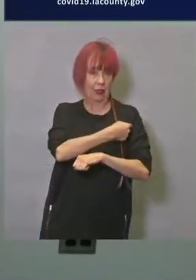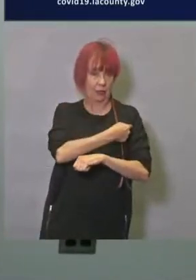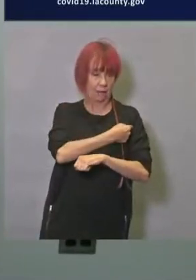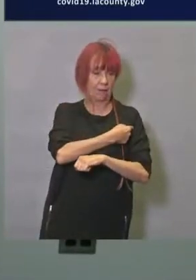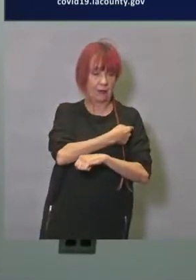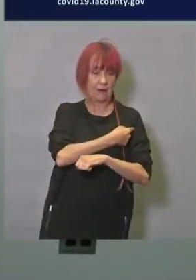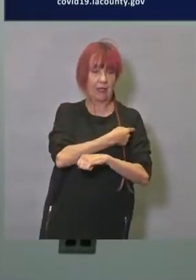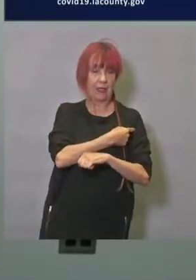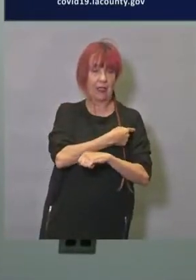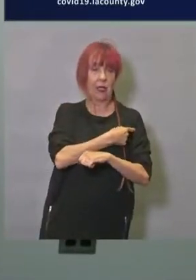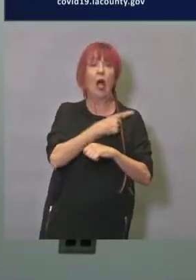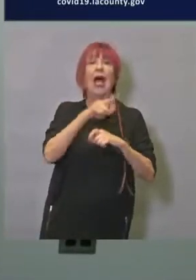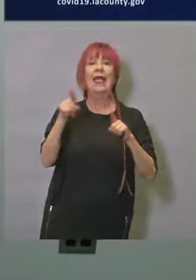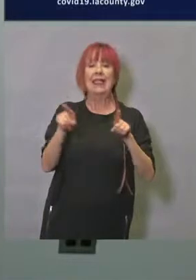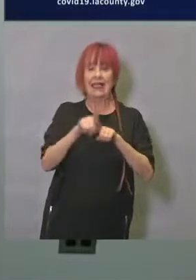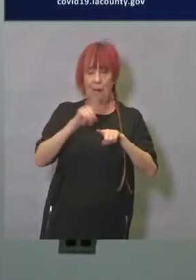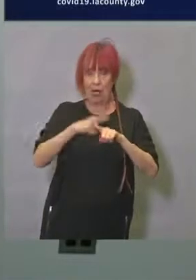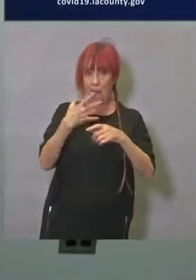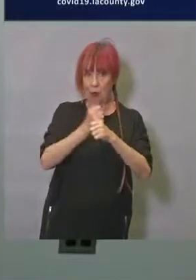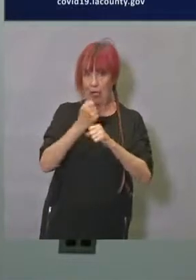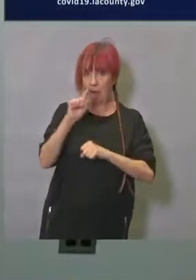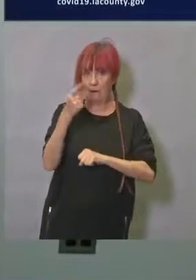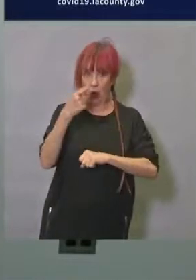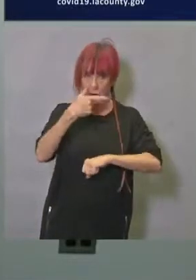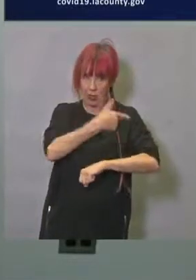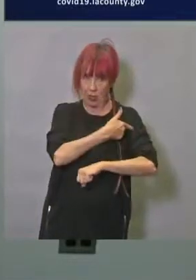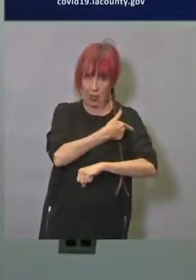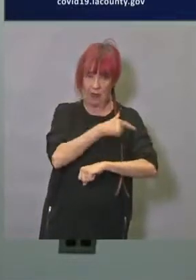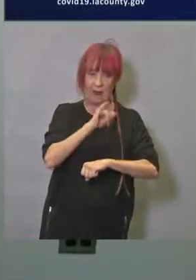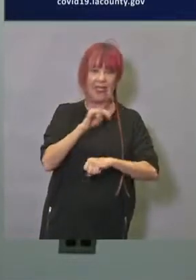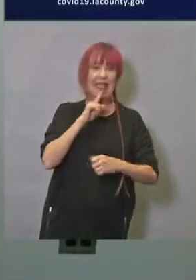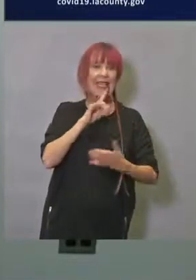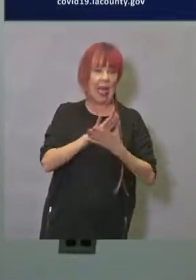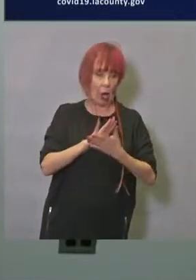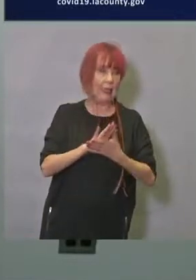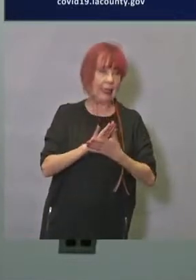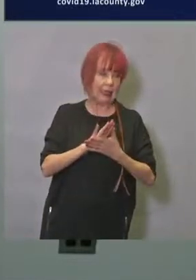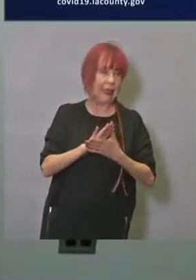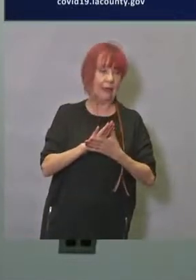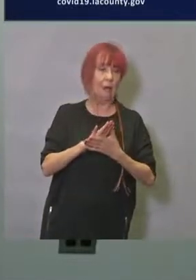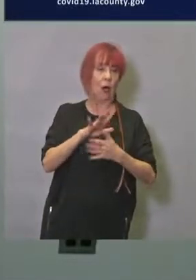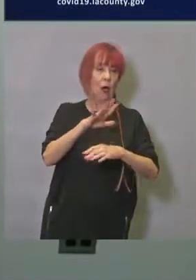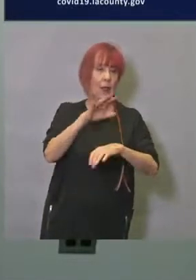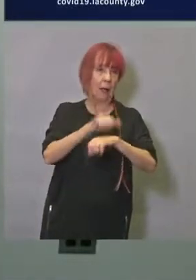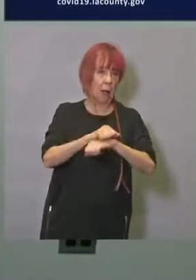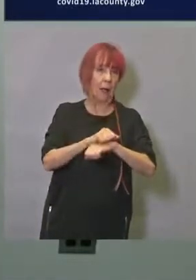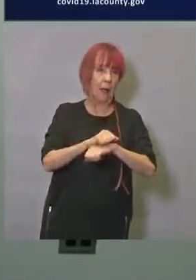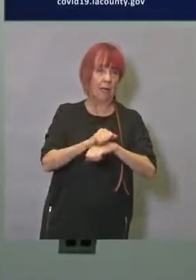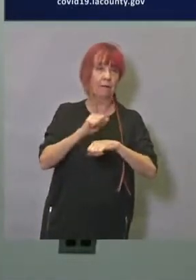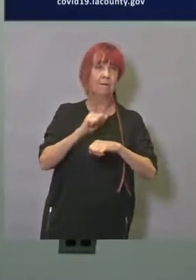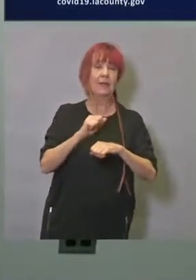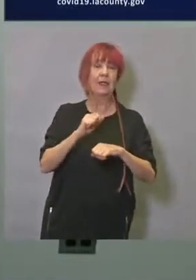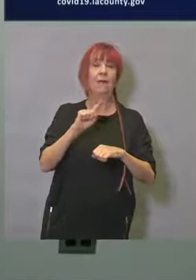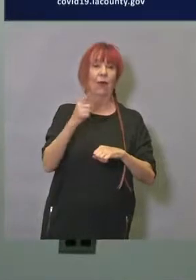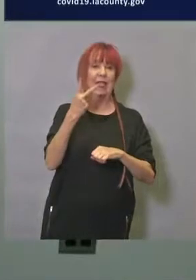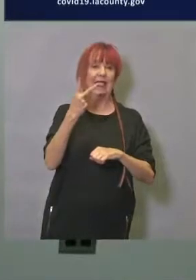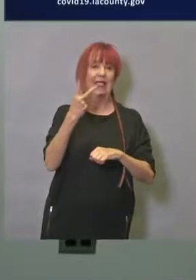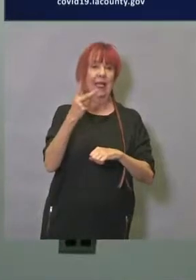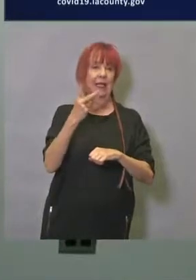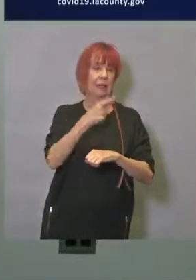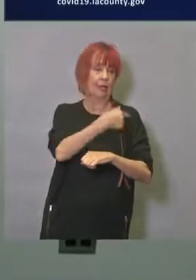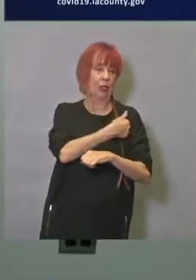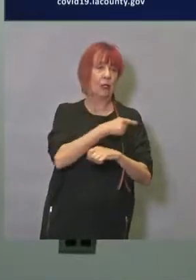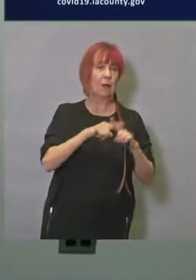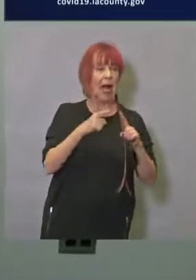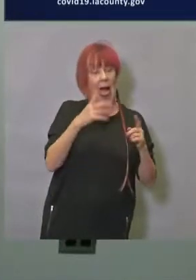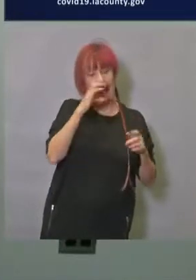appointment. That's a guarantee that you'll be able to easily get in for that second dose. But I imagine we can work with the folks